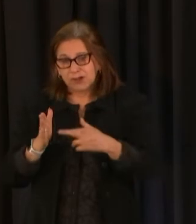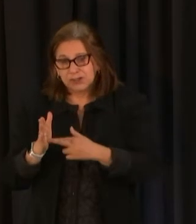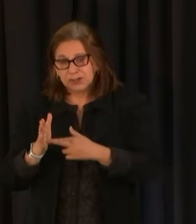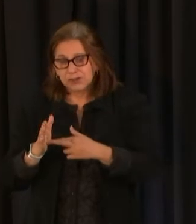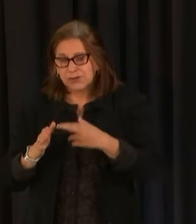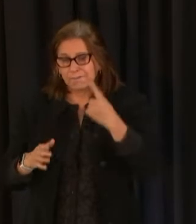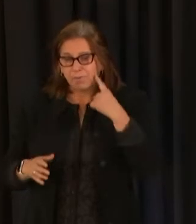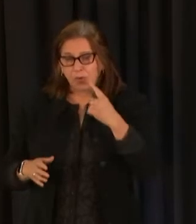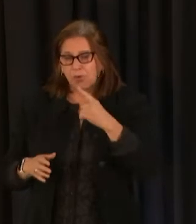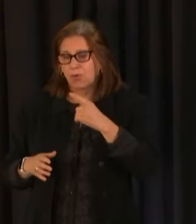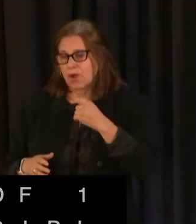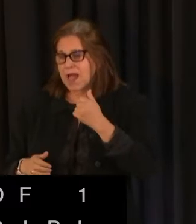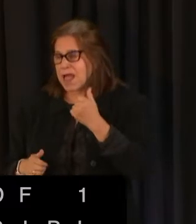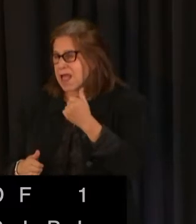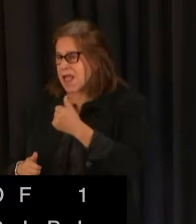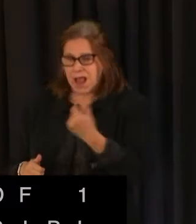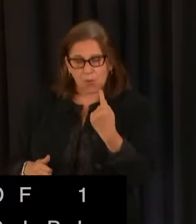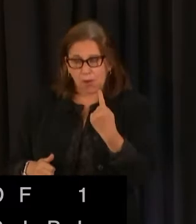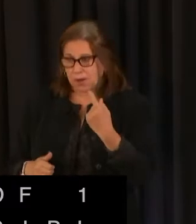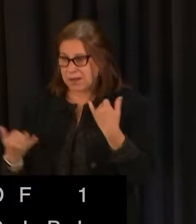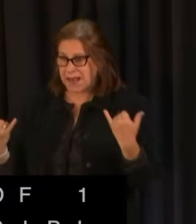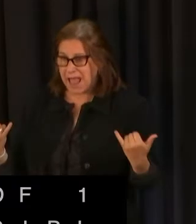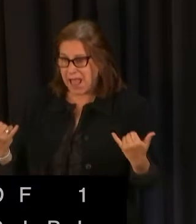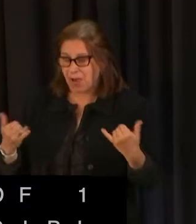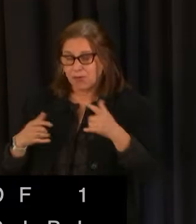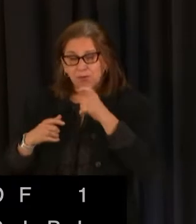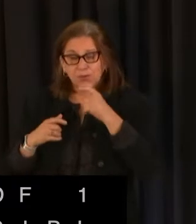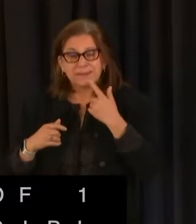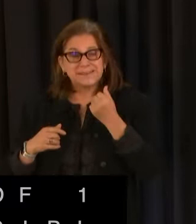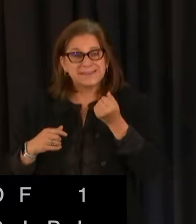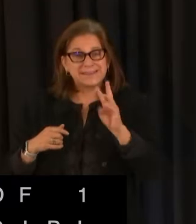for vaccination, and you may pre-register